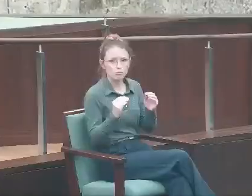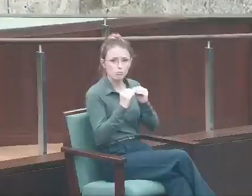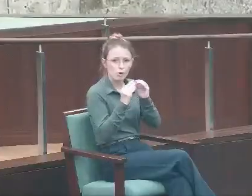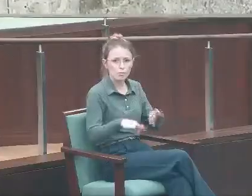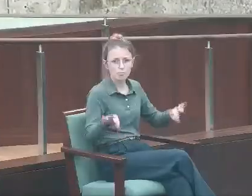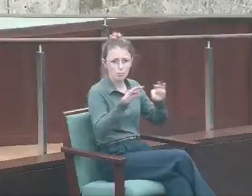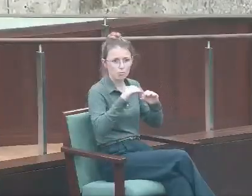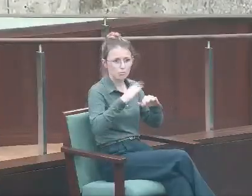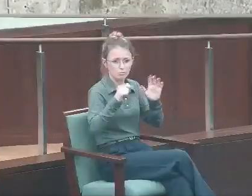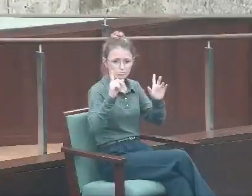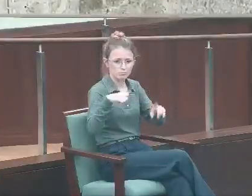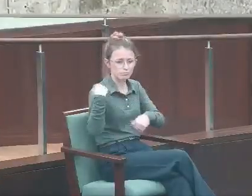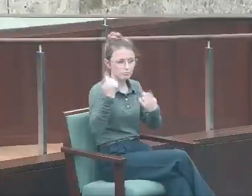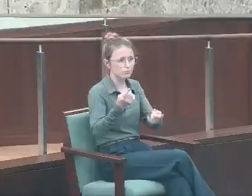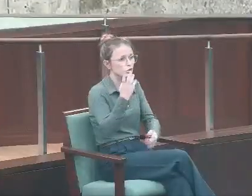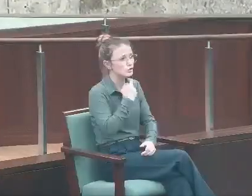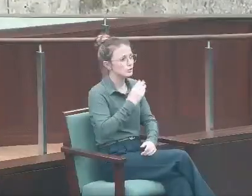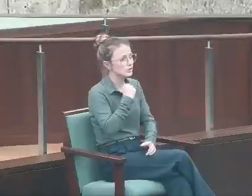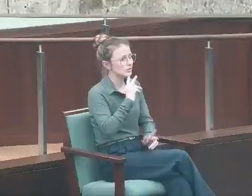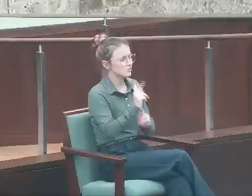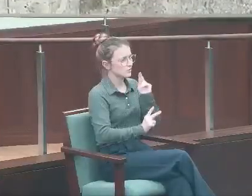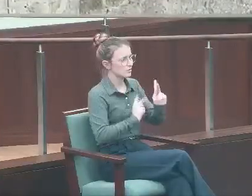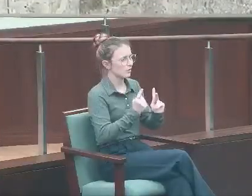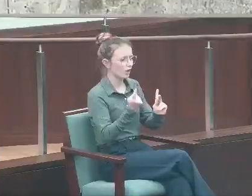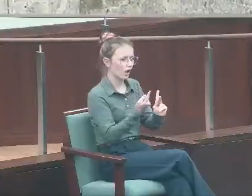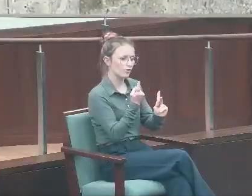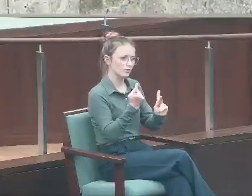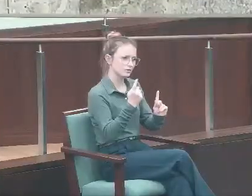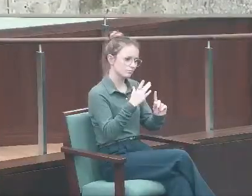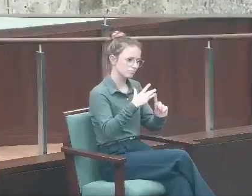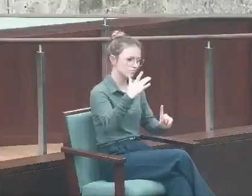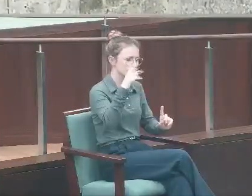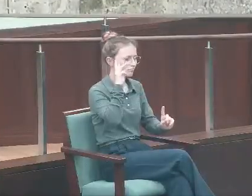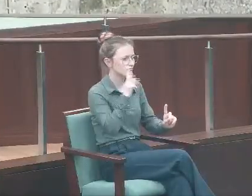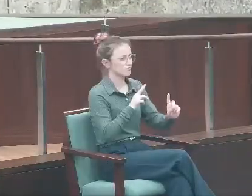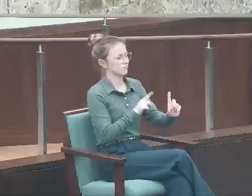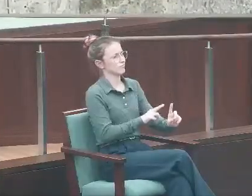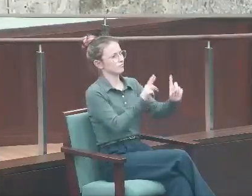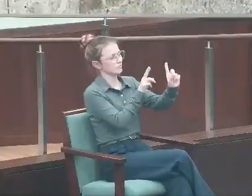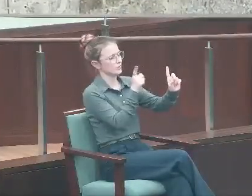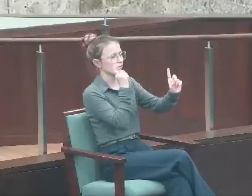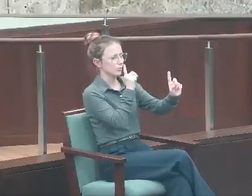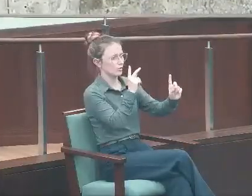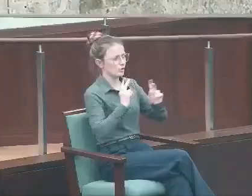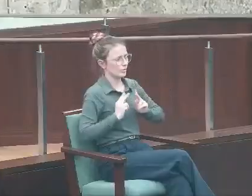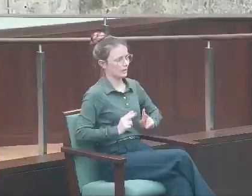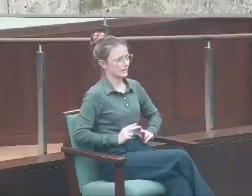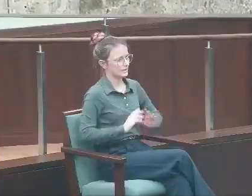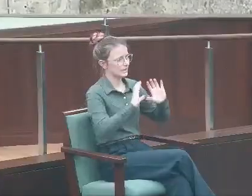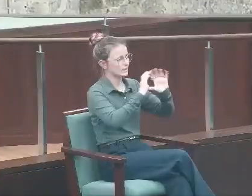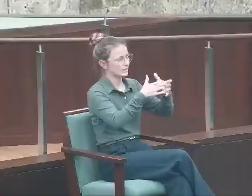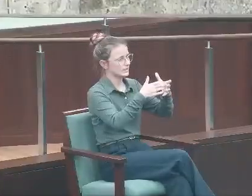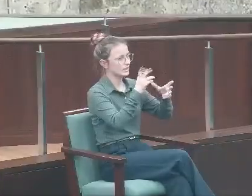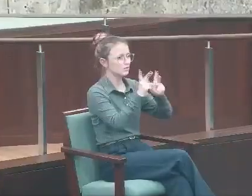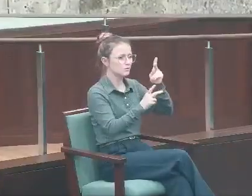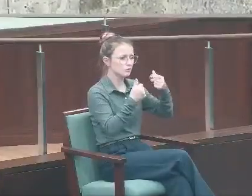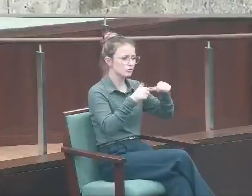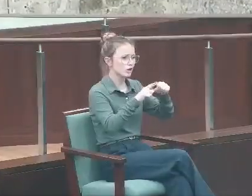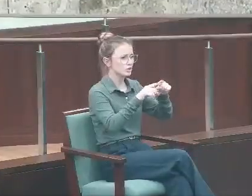The Jewish people have always been a shining light for humanity. As those try to extinguish our